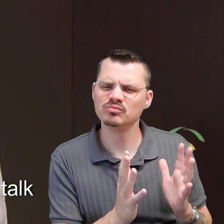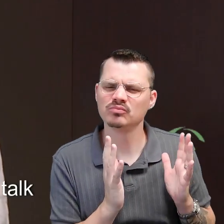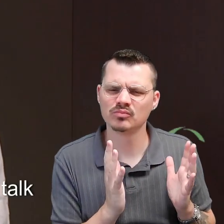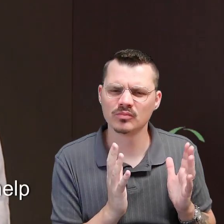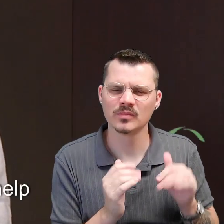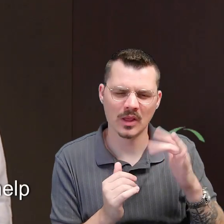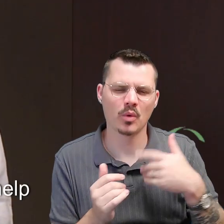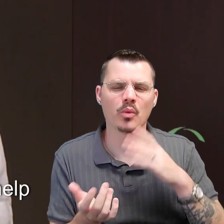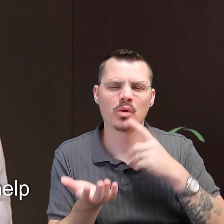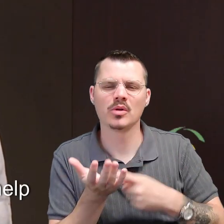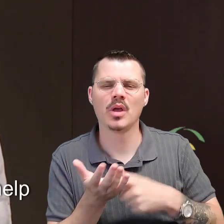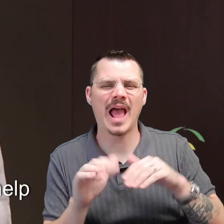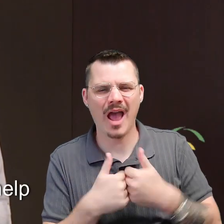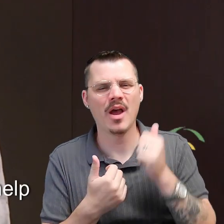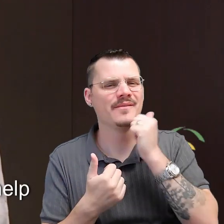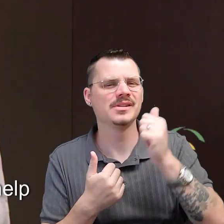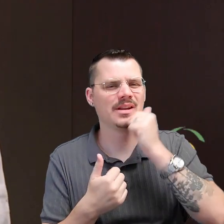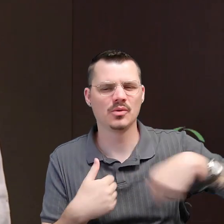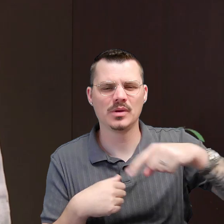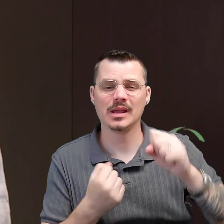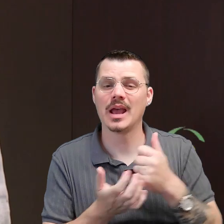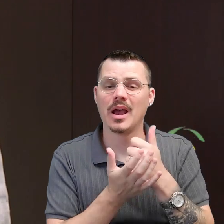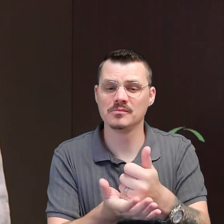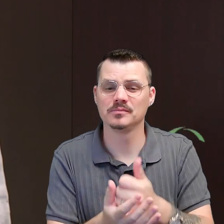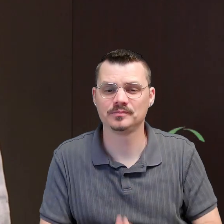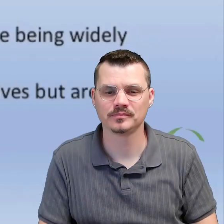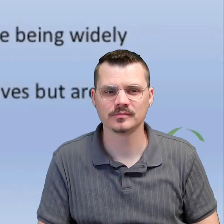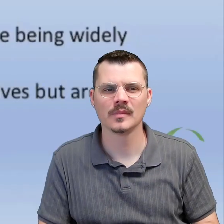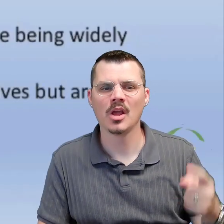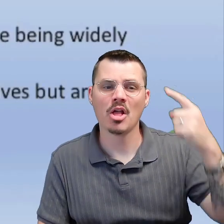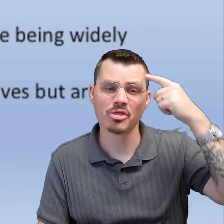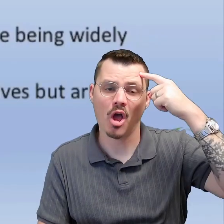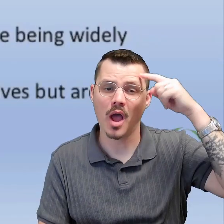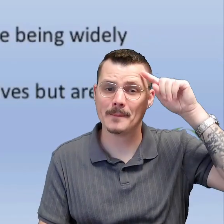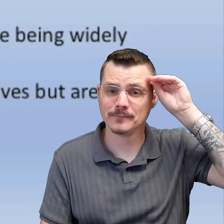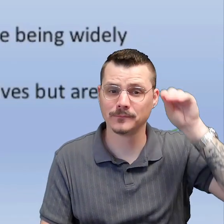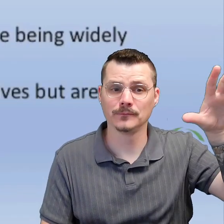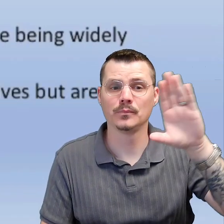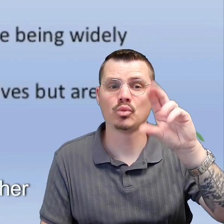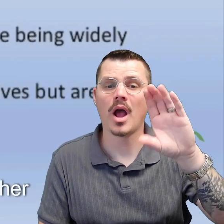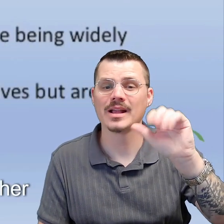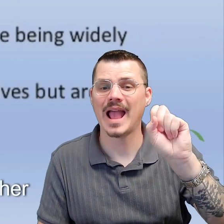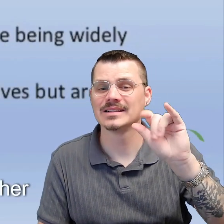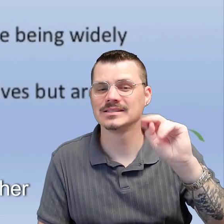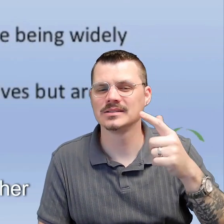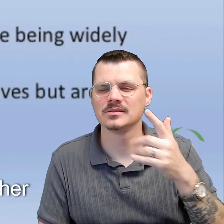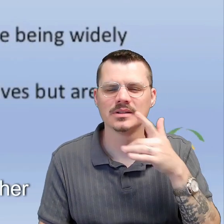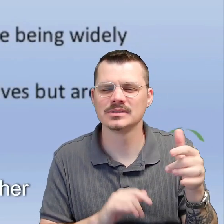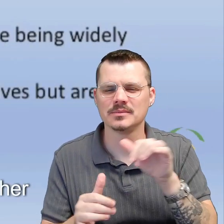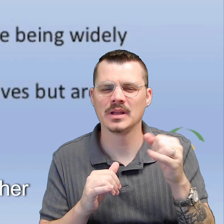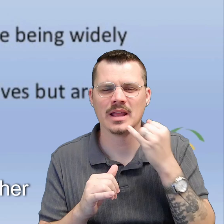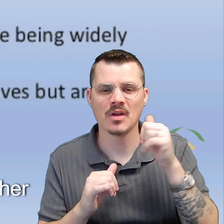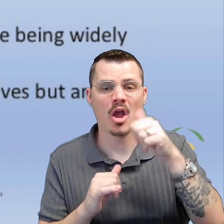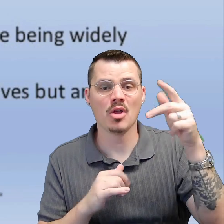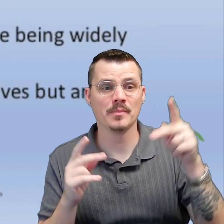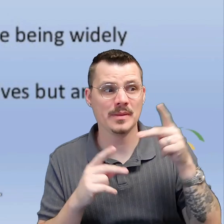what we're going to talk about in terms of everyday ways to help. Thought broadcasting, similarly, the person